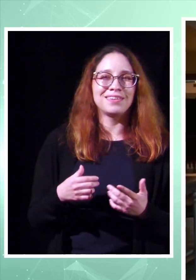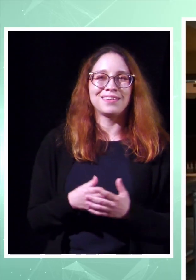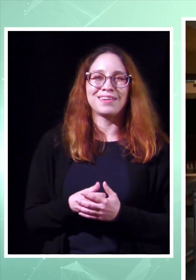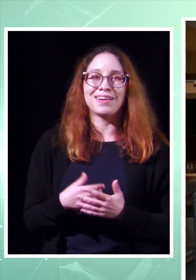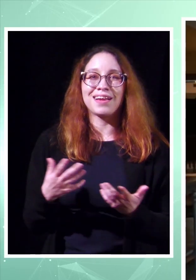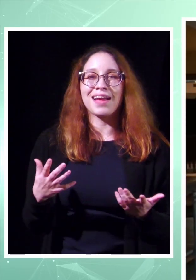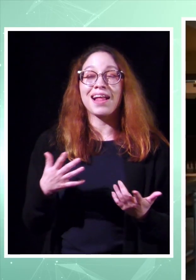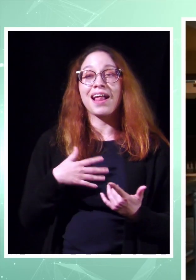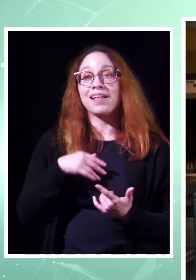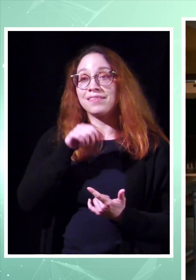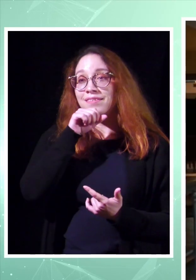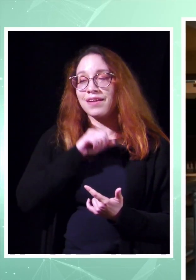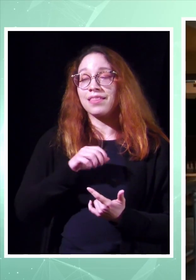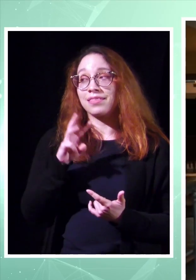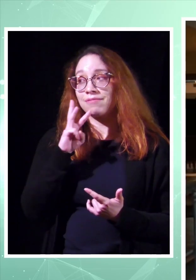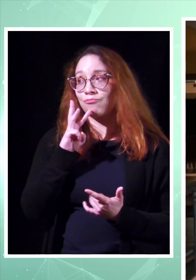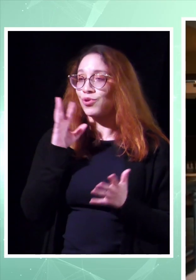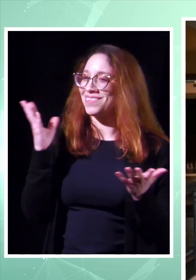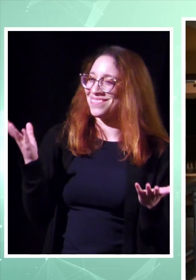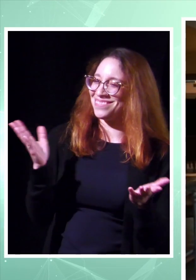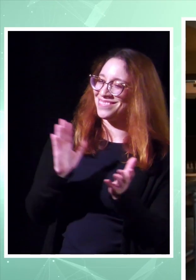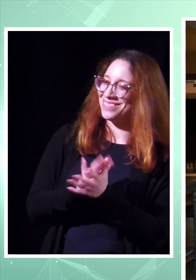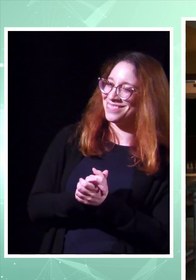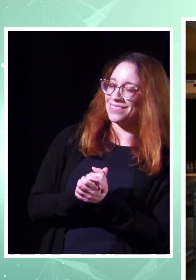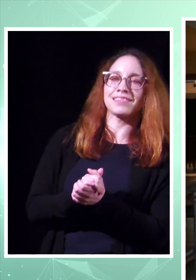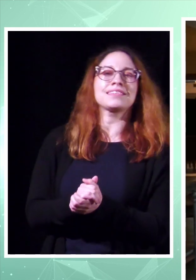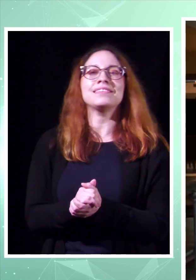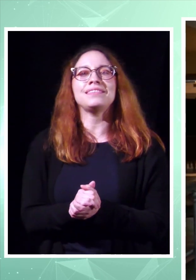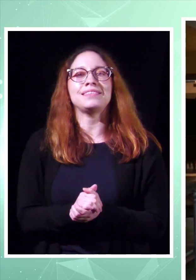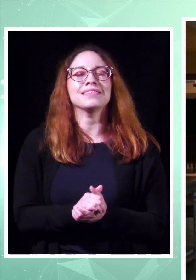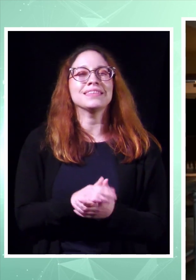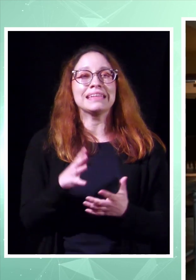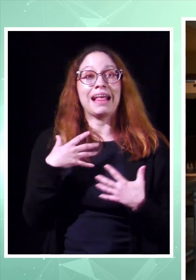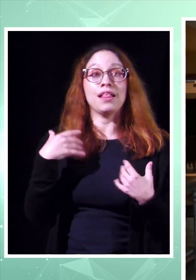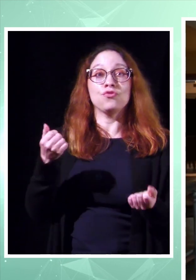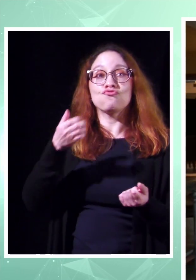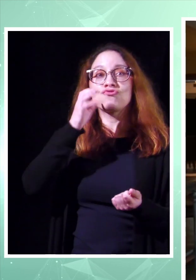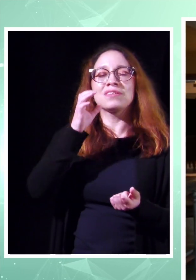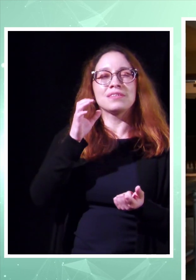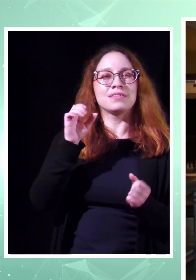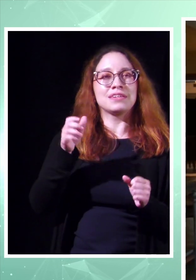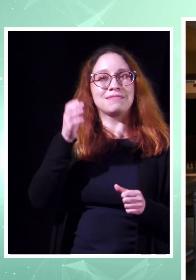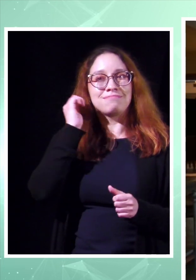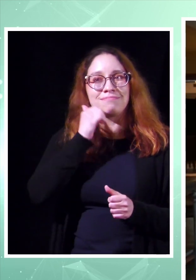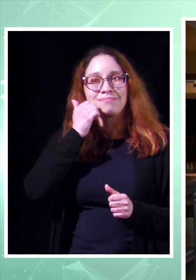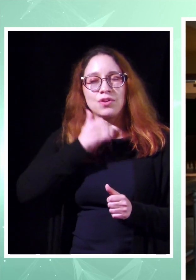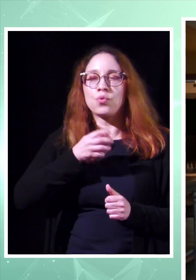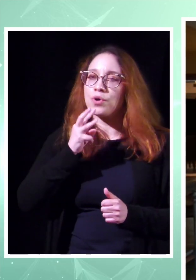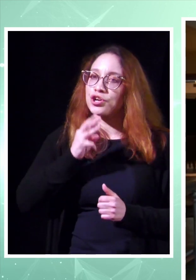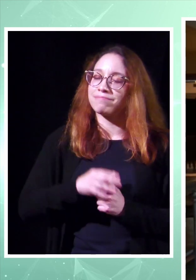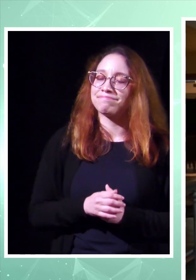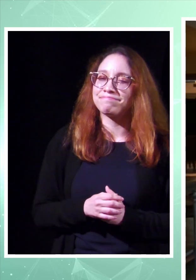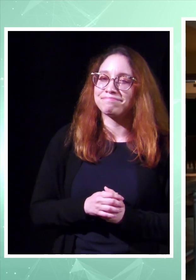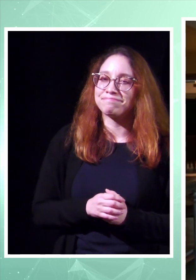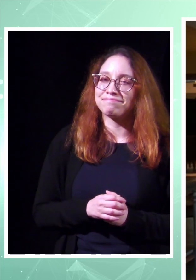I'm a big fan of water. So I recommend that the healthiest drink that you could probably consume is